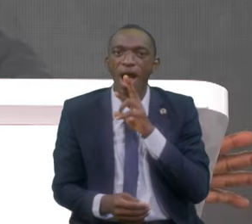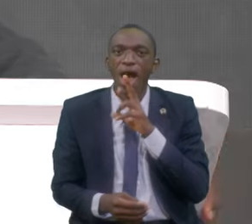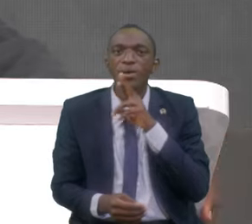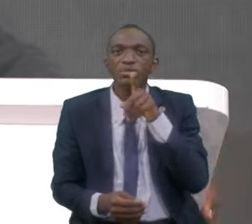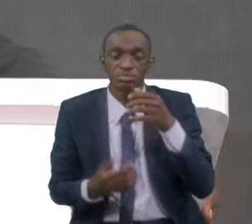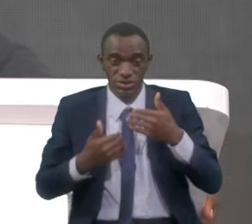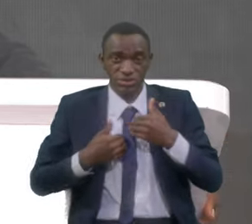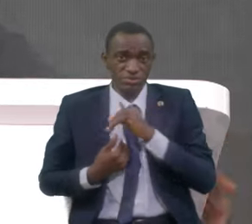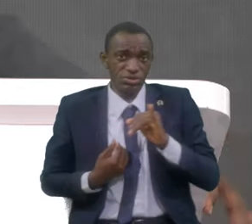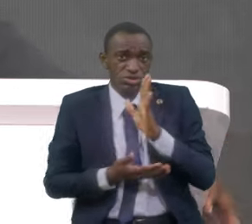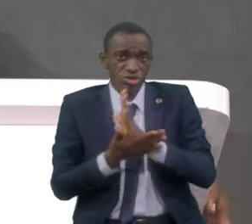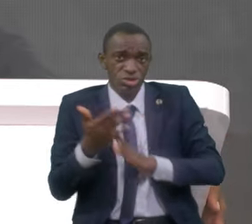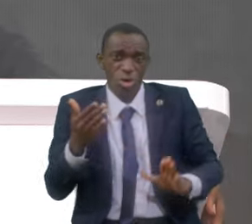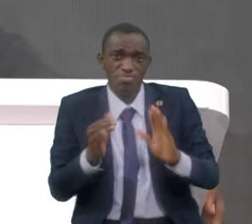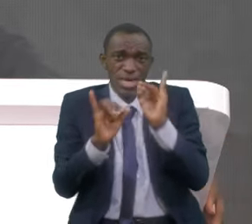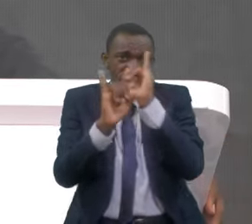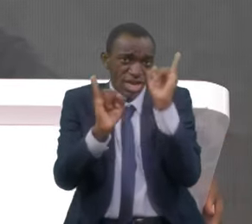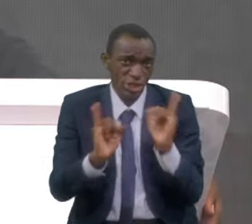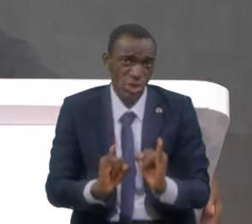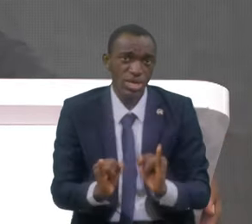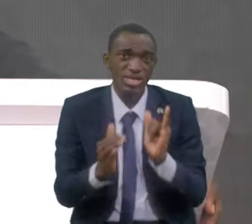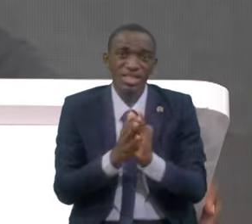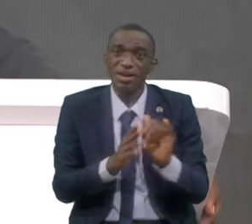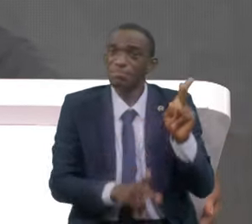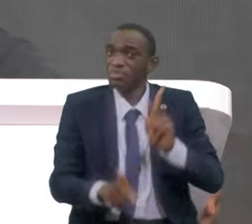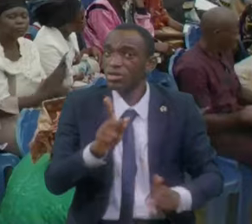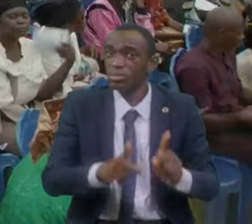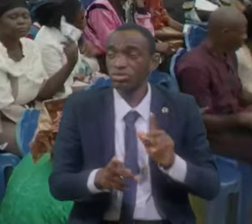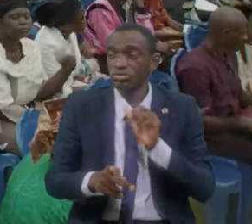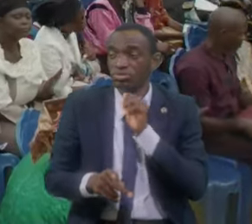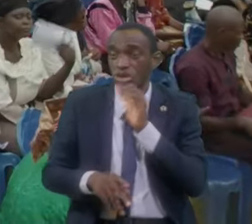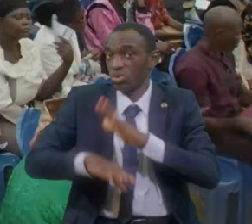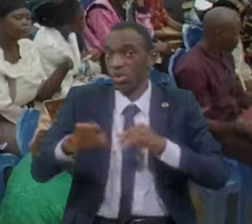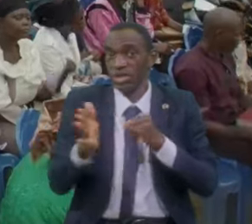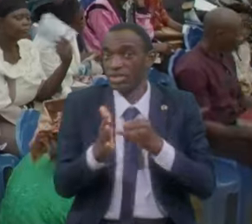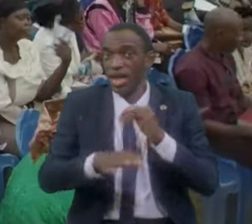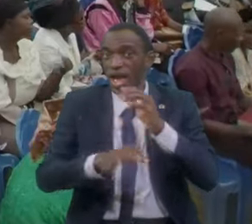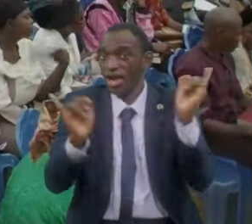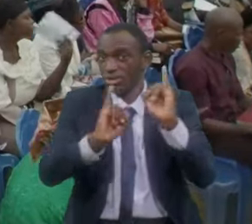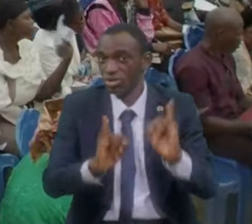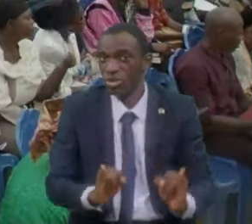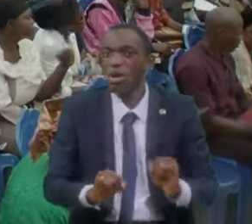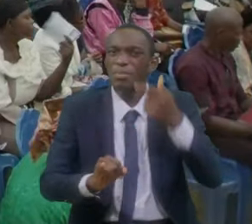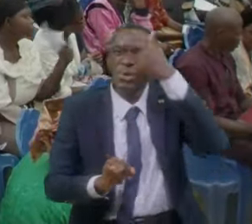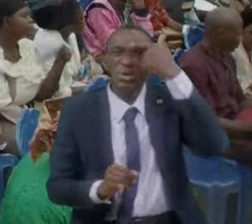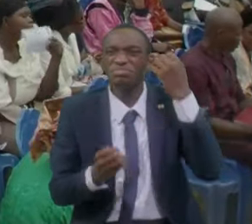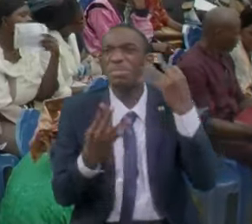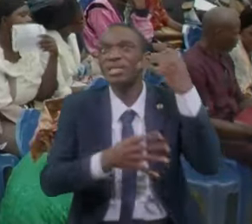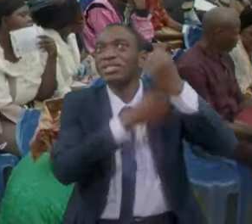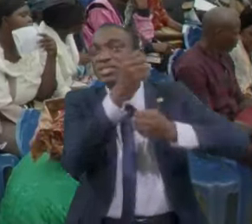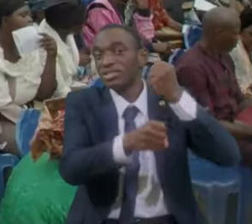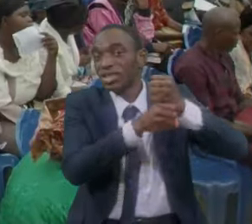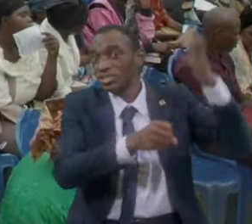sacrilege, idol? The people are not calling idol, because many years ago in the wilderness,